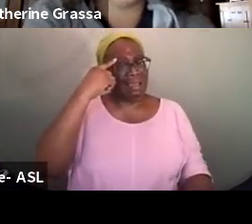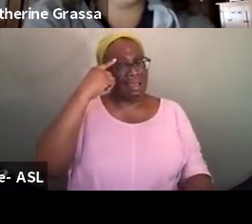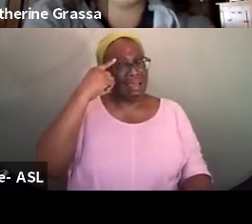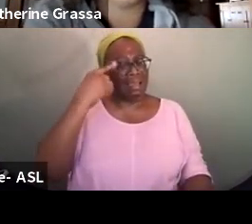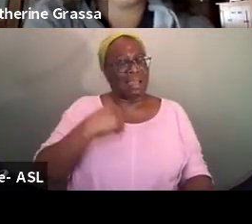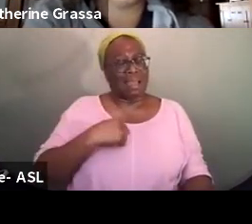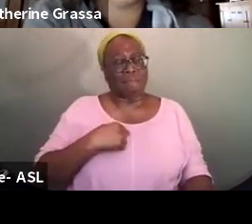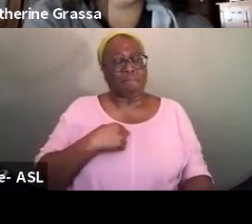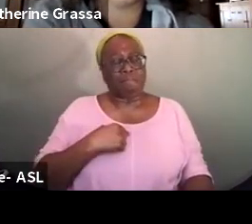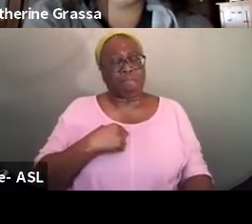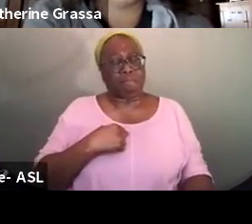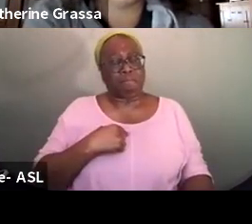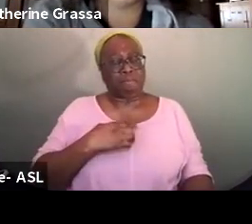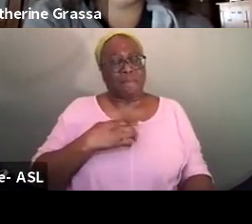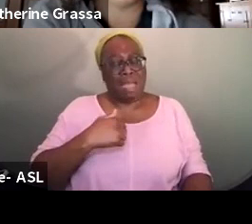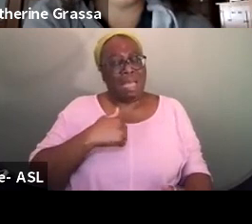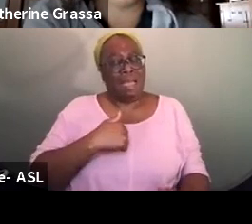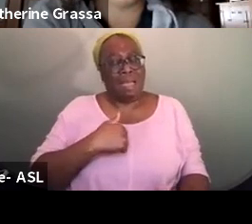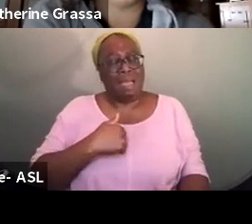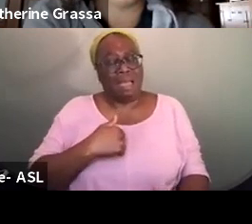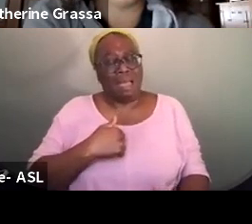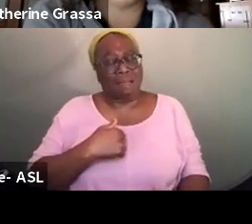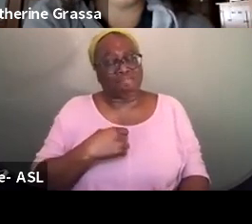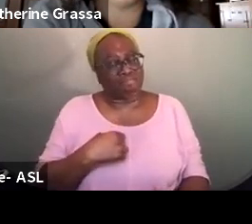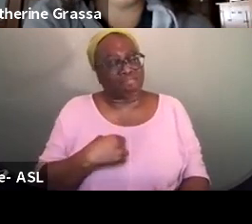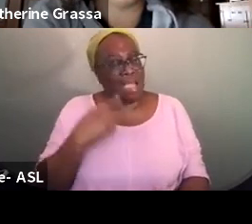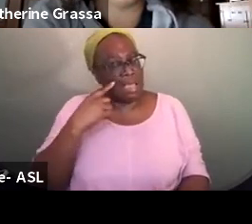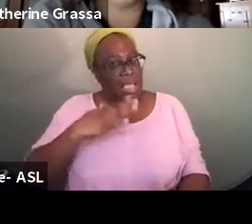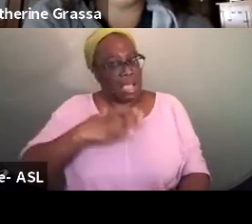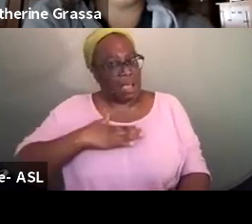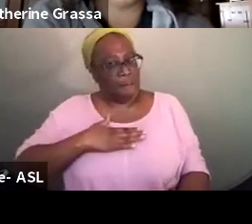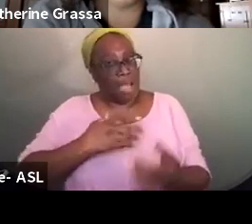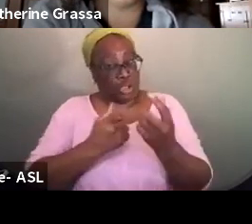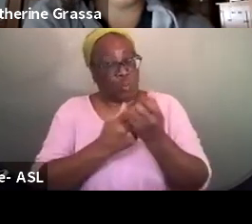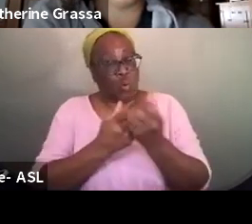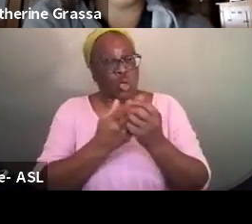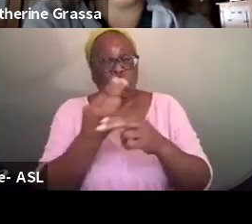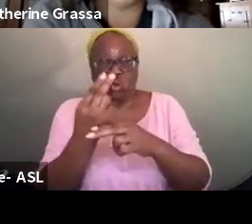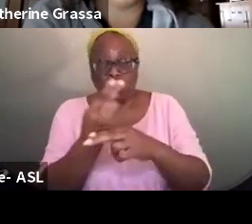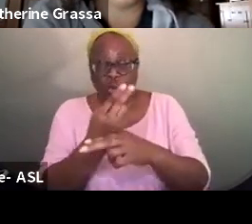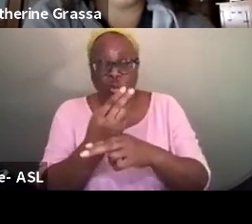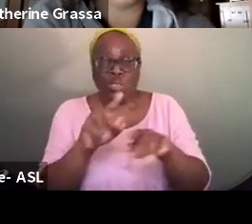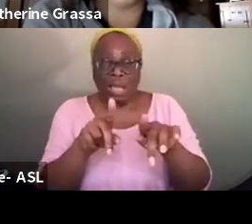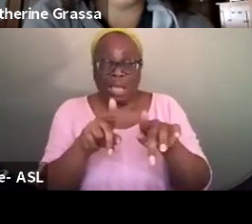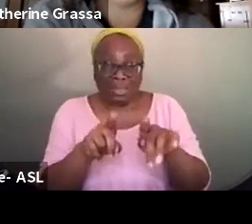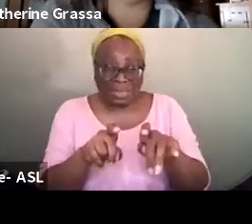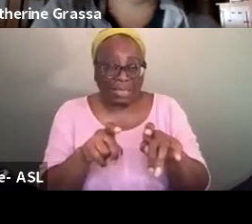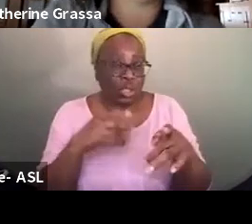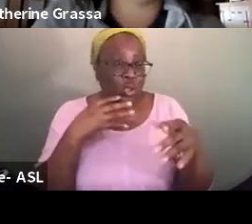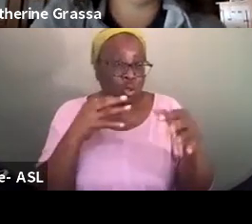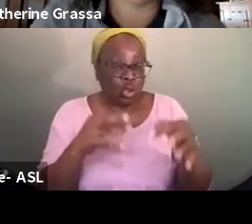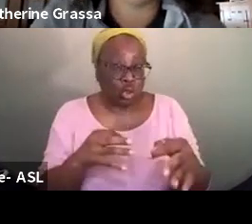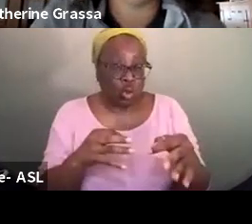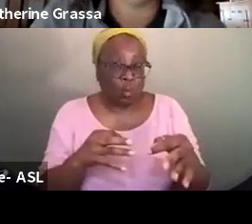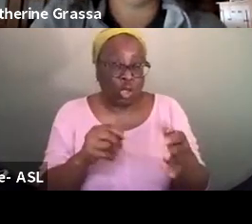I'm going to state my support of the use of a test to determine grade